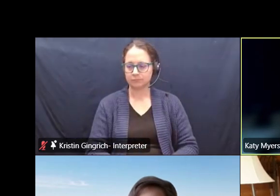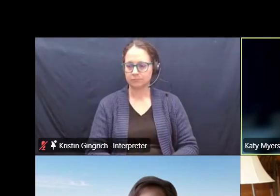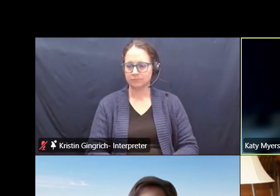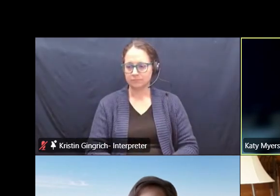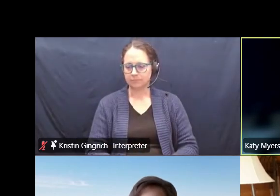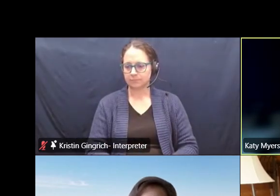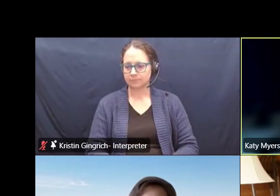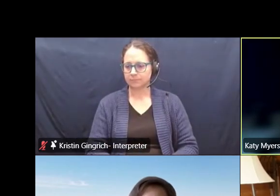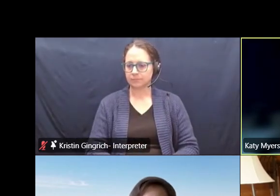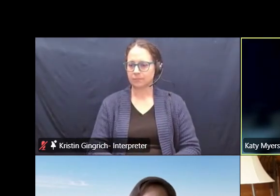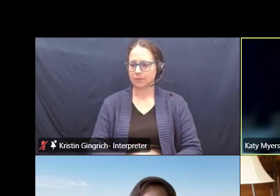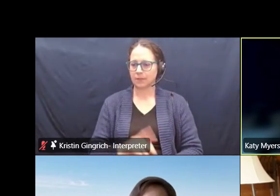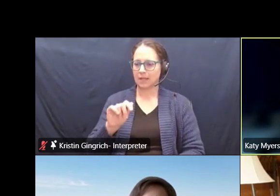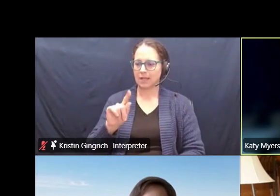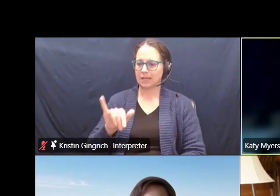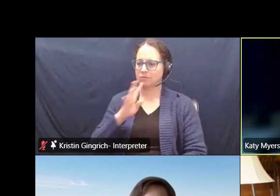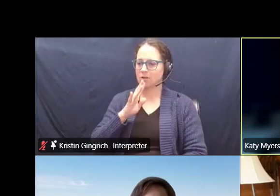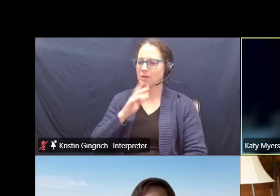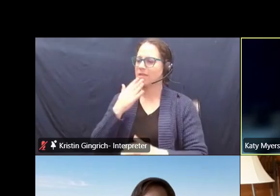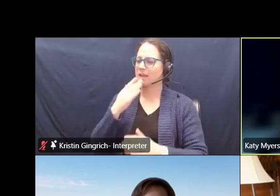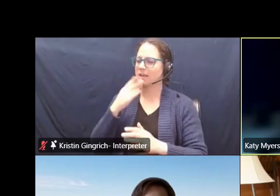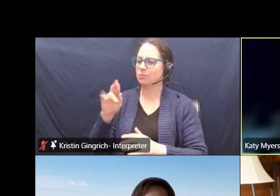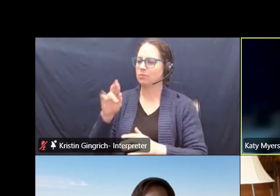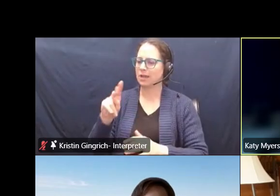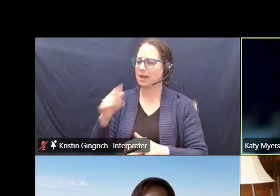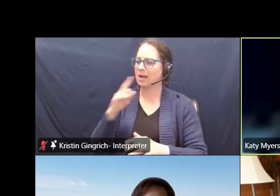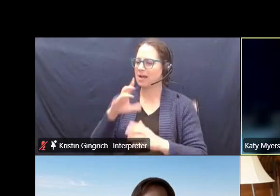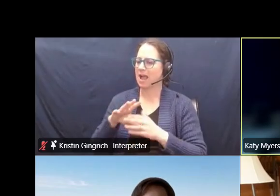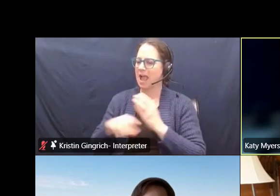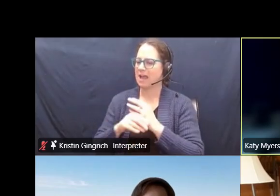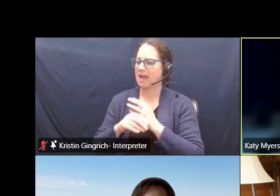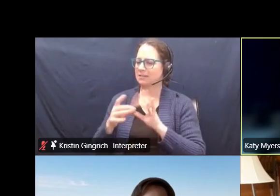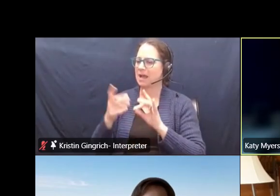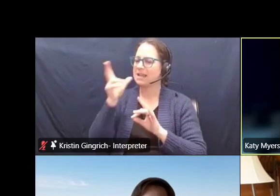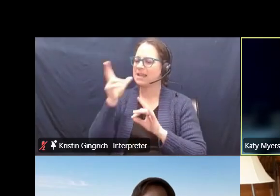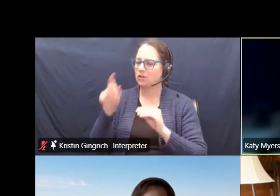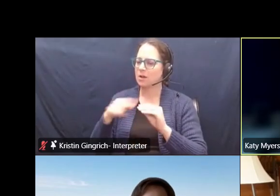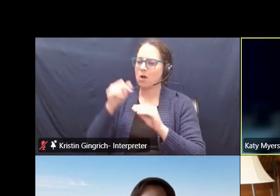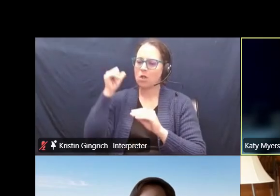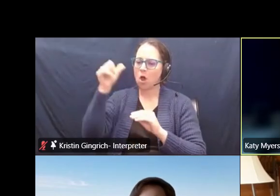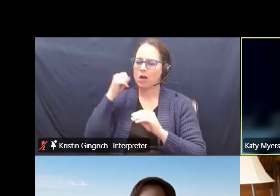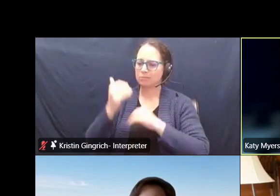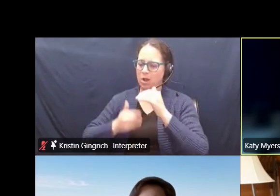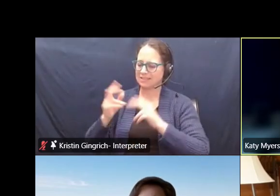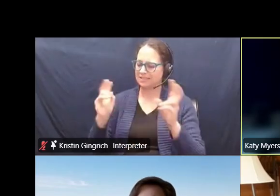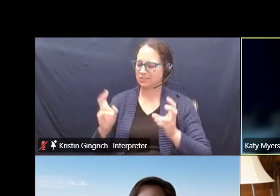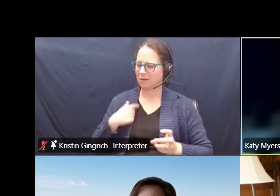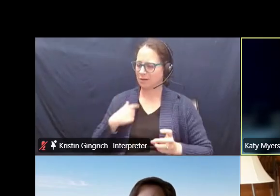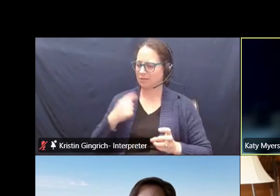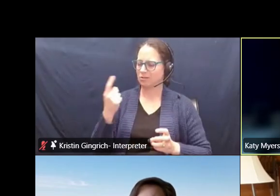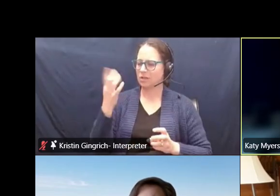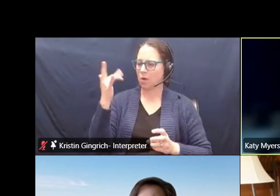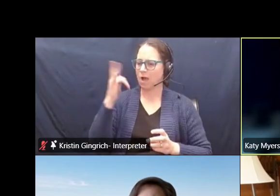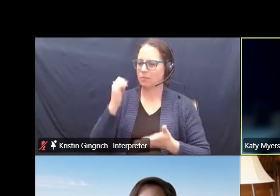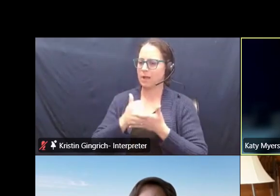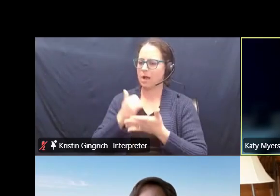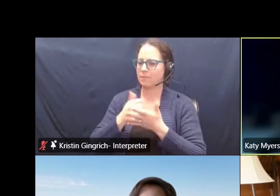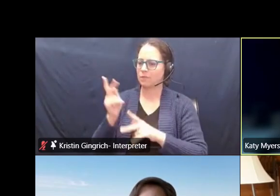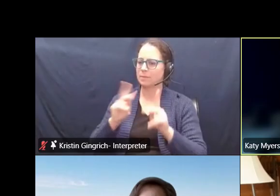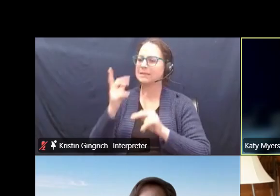Thank you, Brianna. I just wanted to comment one thing and just say I hear you about the auditory processing issues and why it would be helpful for people to